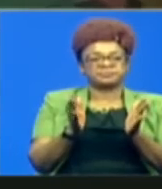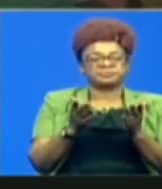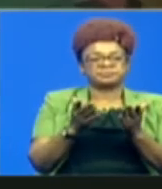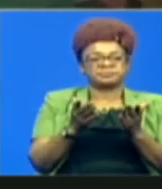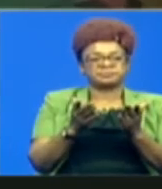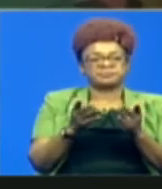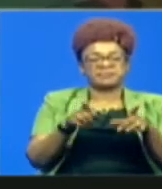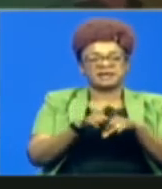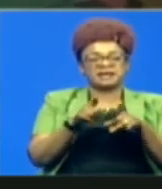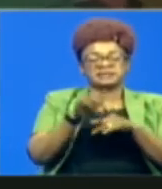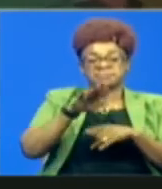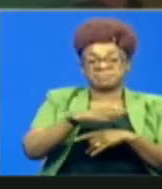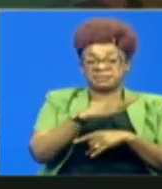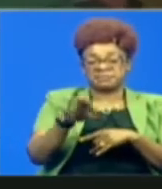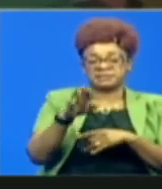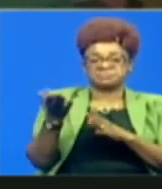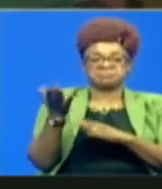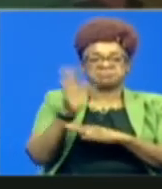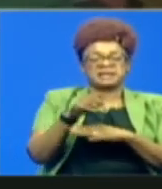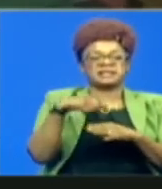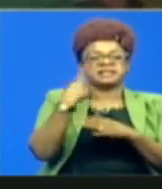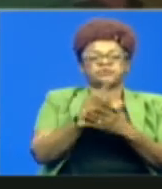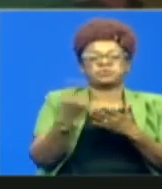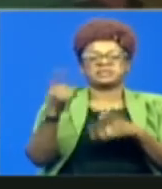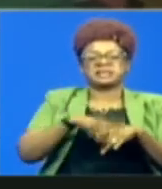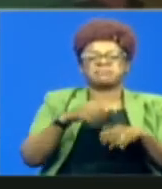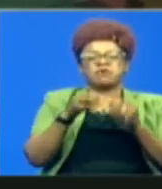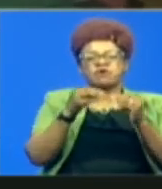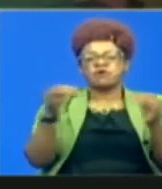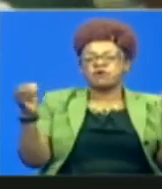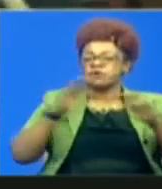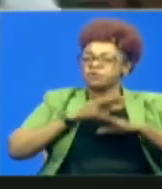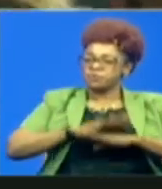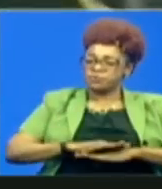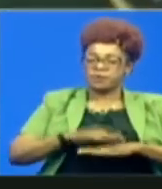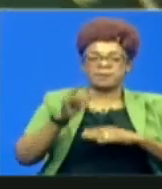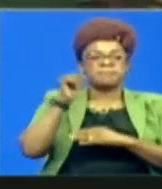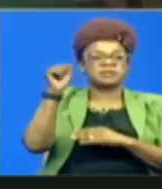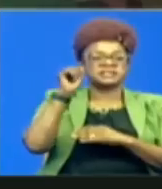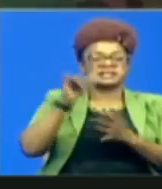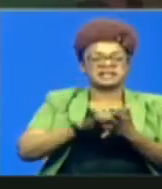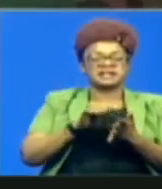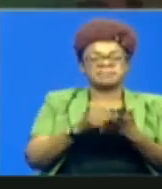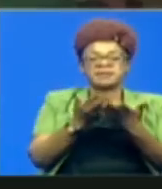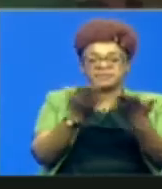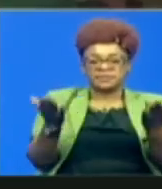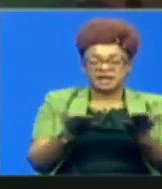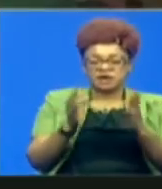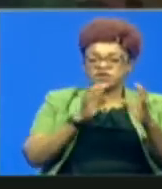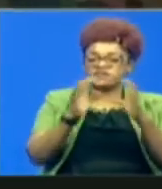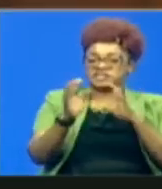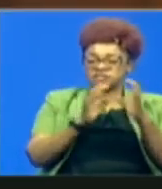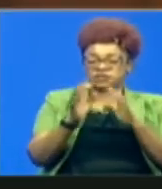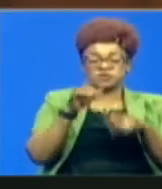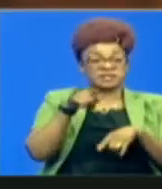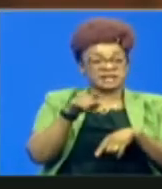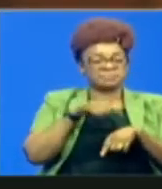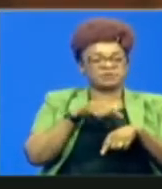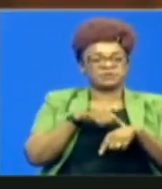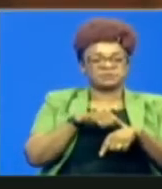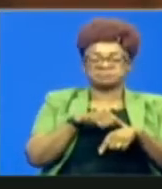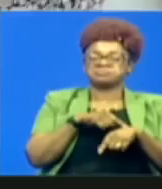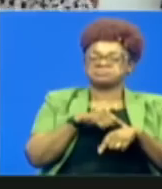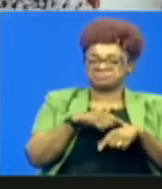As Parliament resumes next week after a long recess, the politics that have dominated conversations during that period is likely to take